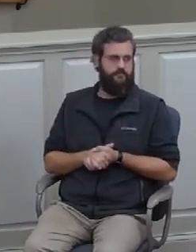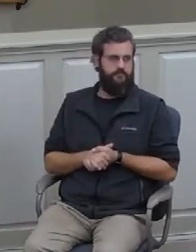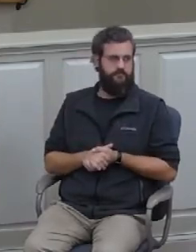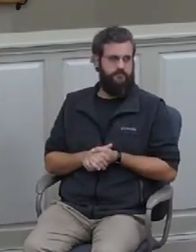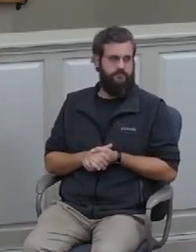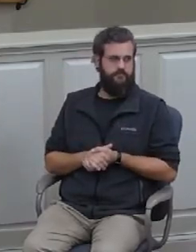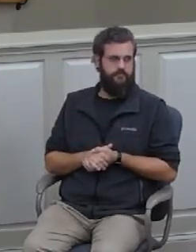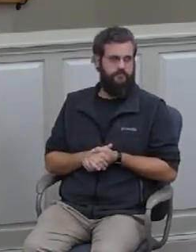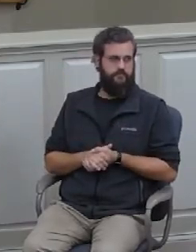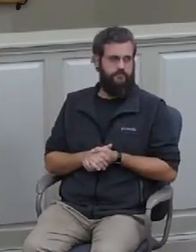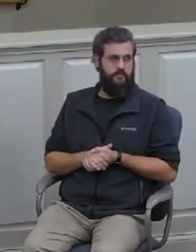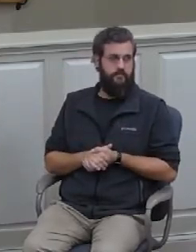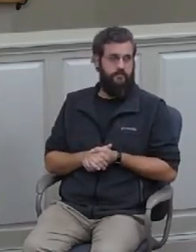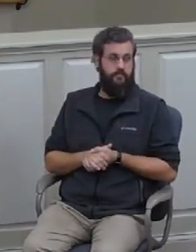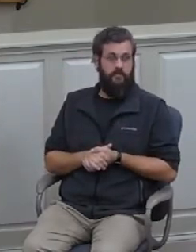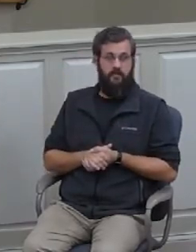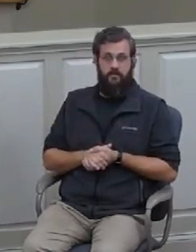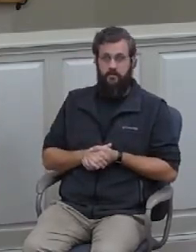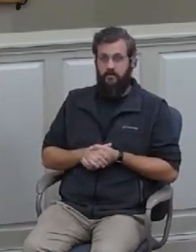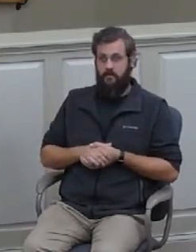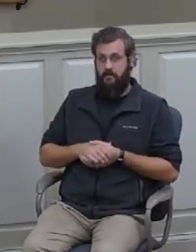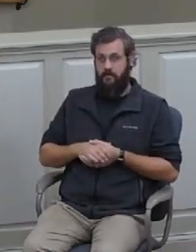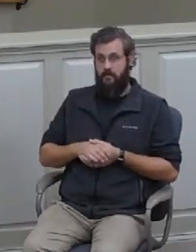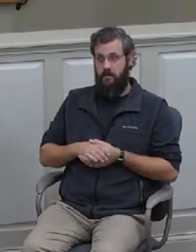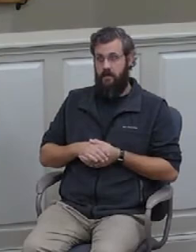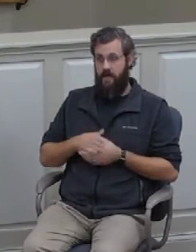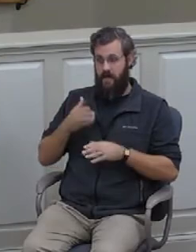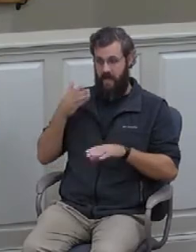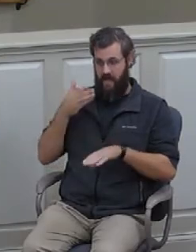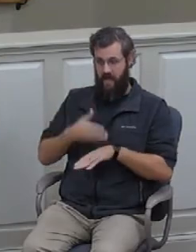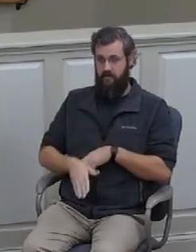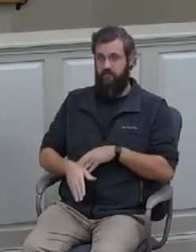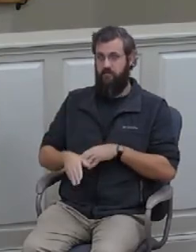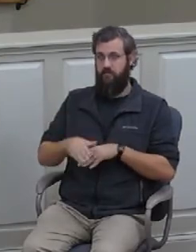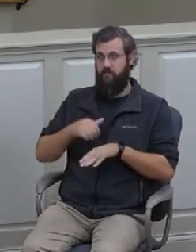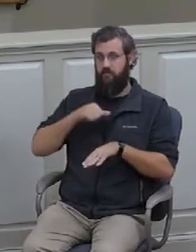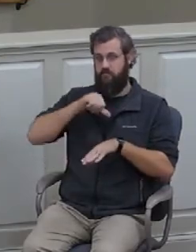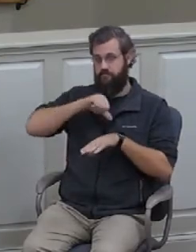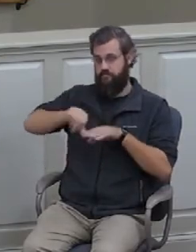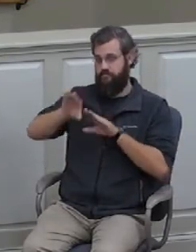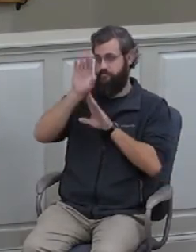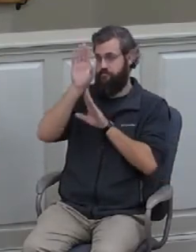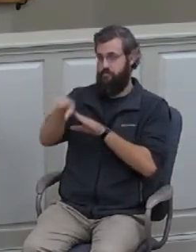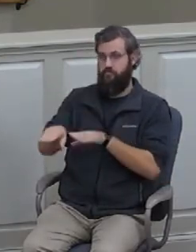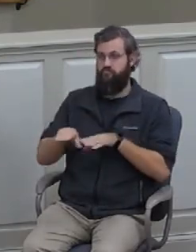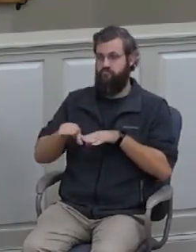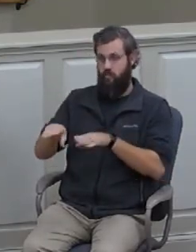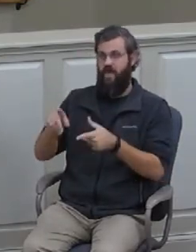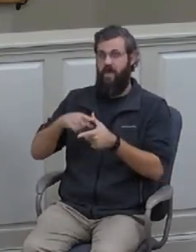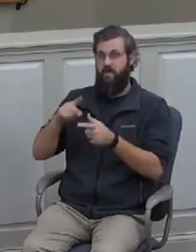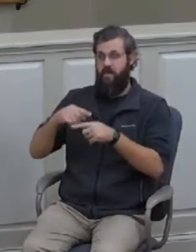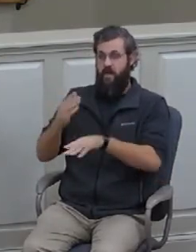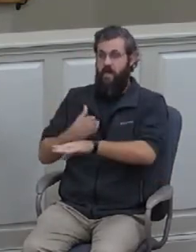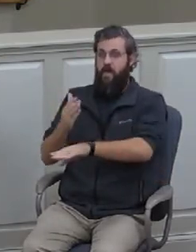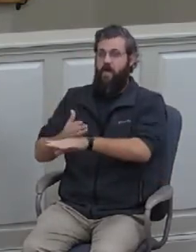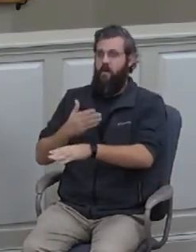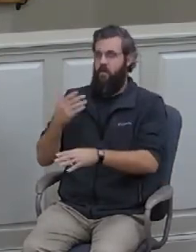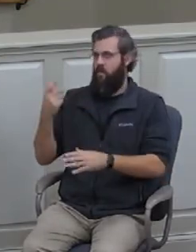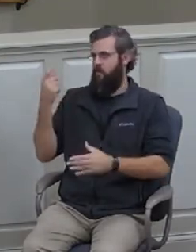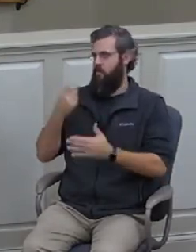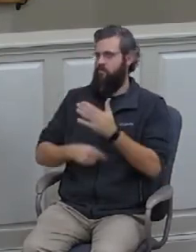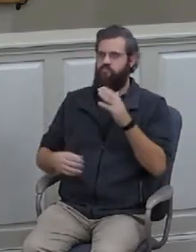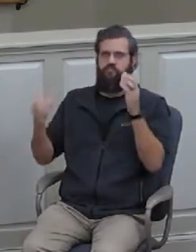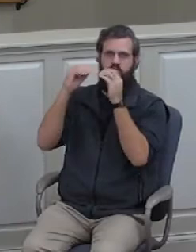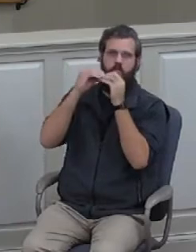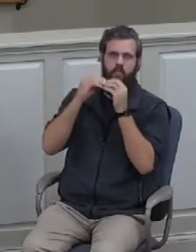make the improvements that are necessary after the road is completed without great expense. Yeah. This